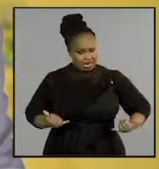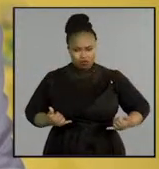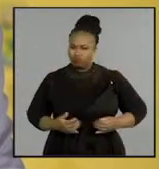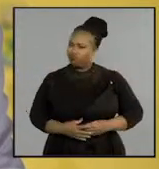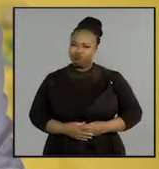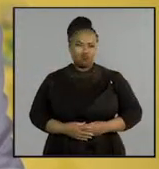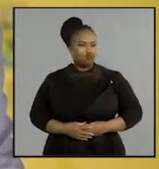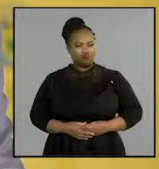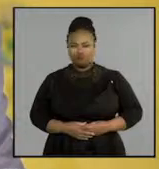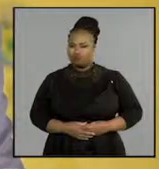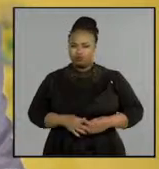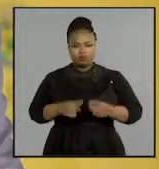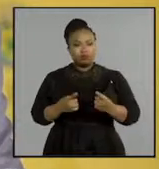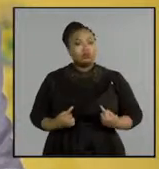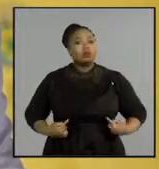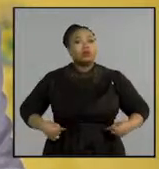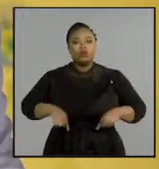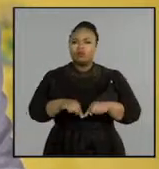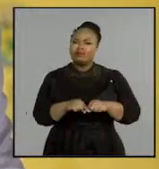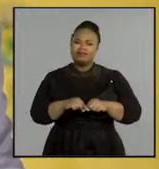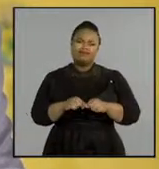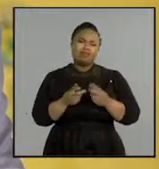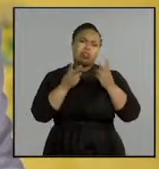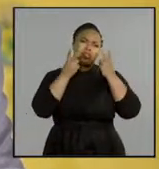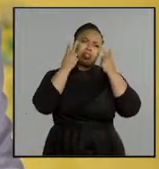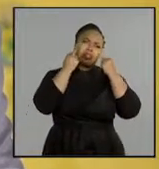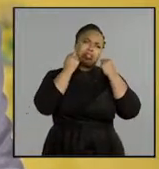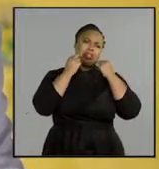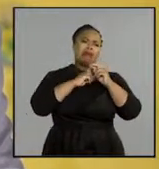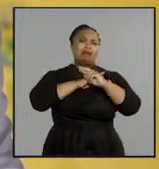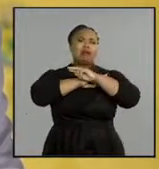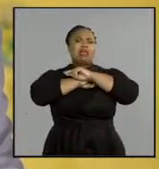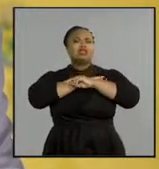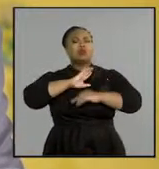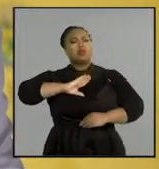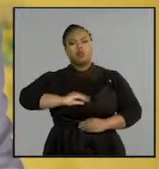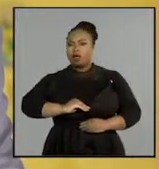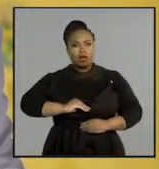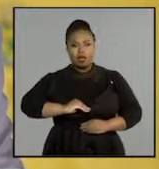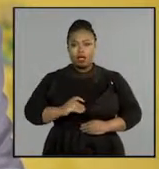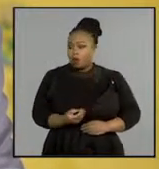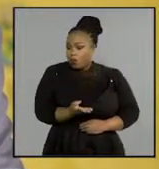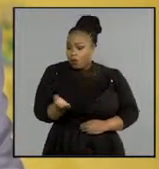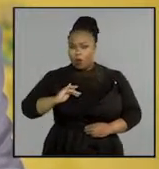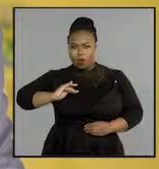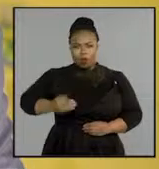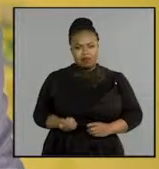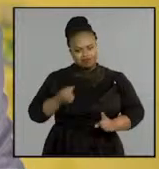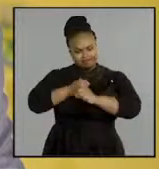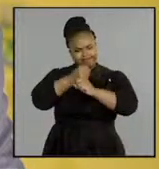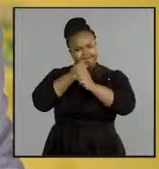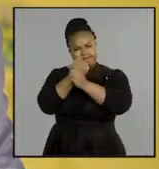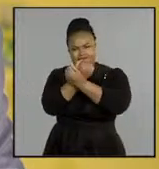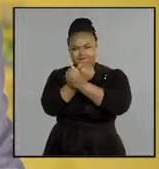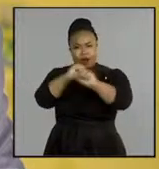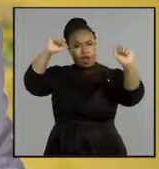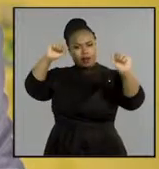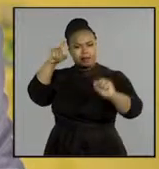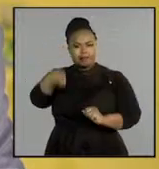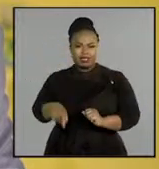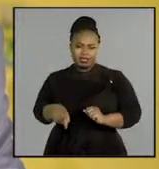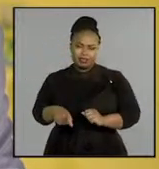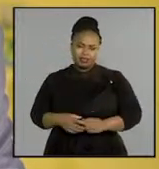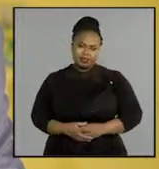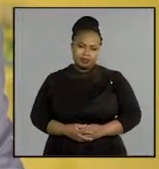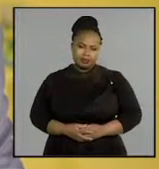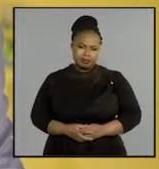is far from being completed. We should not and will not rest until the total liberation of women of